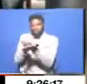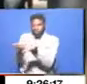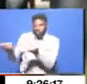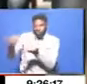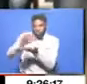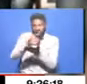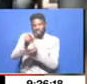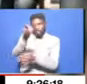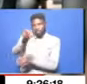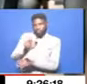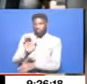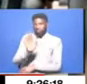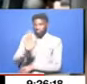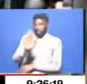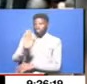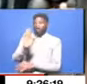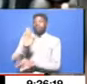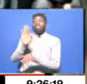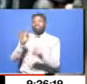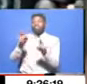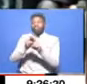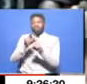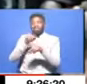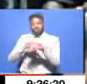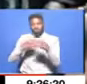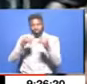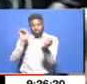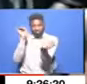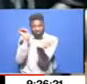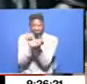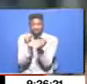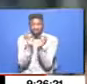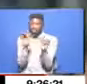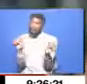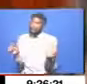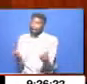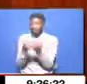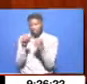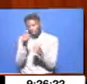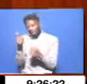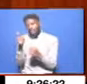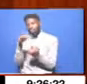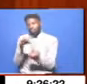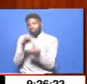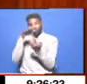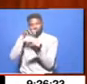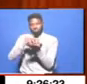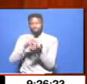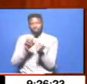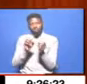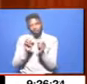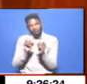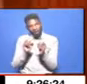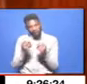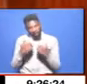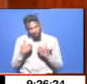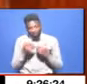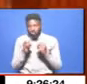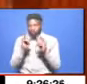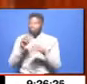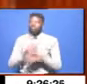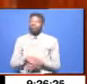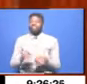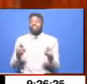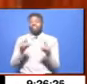suspect and intending to make an arrest unless there are exceptional circumstances. Meanwhile, anti-graft crusader